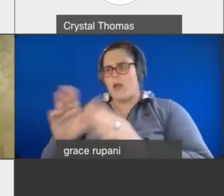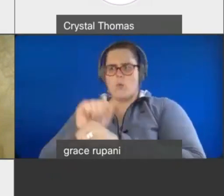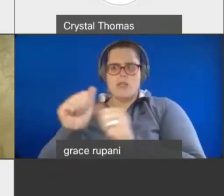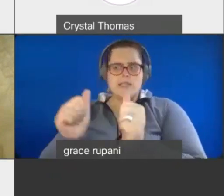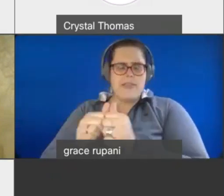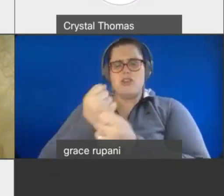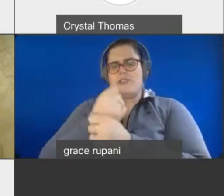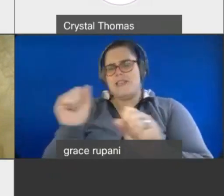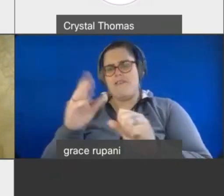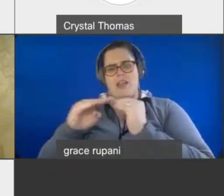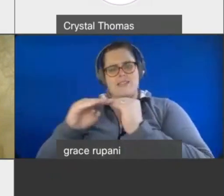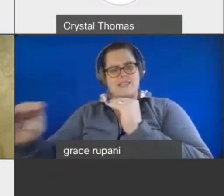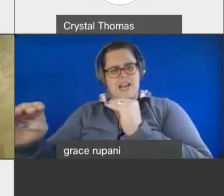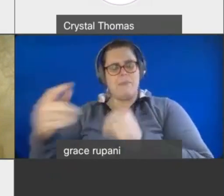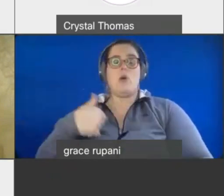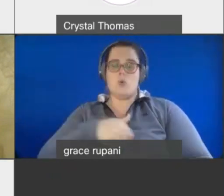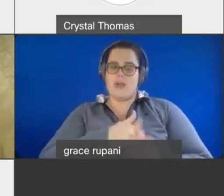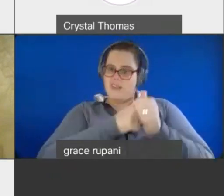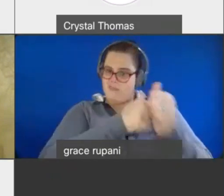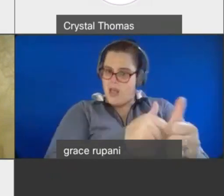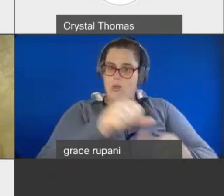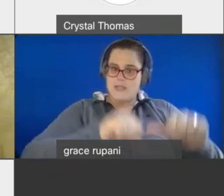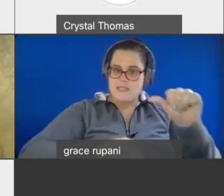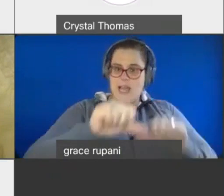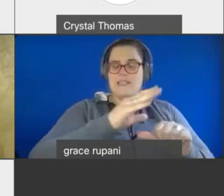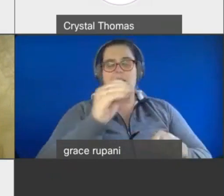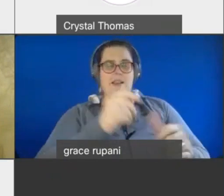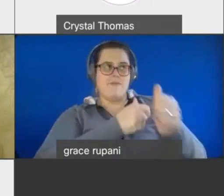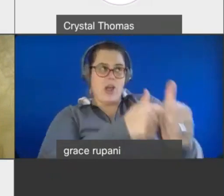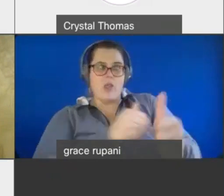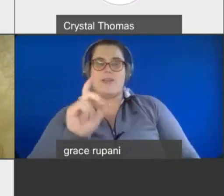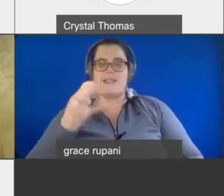based on science and with accordance to DC health guidance,